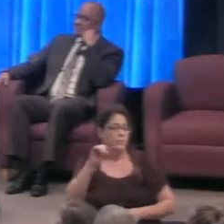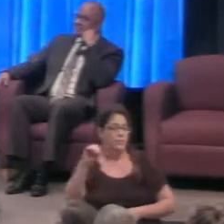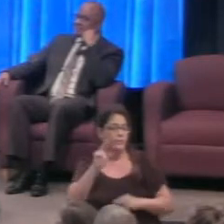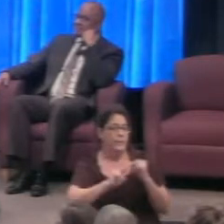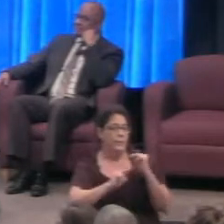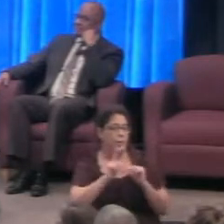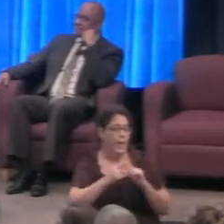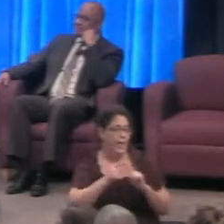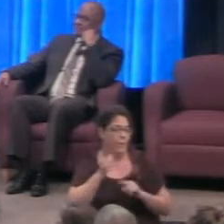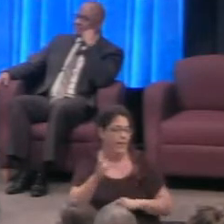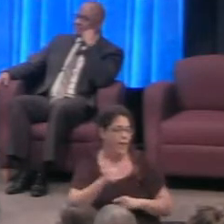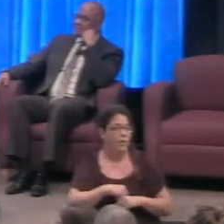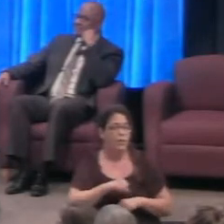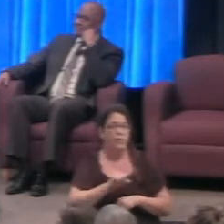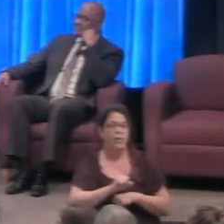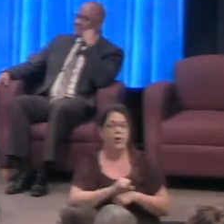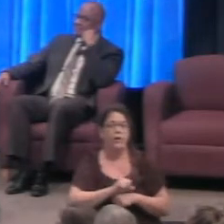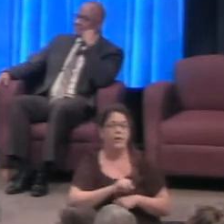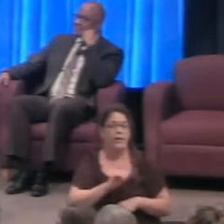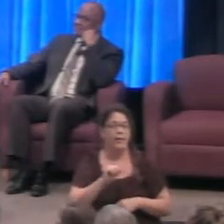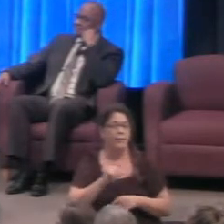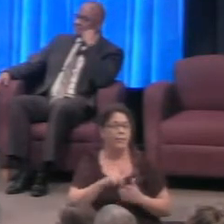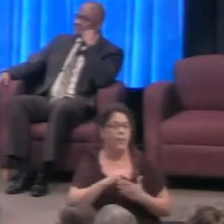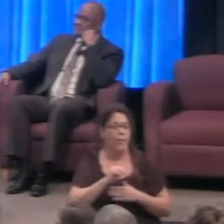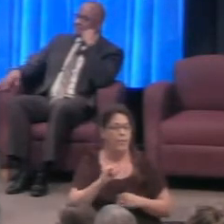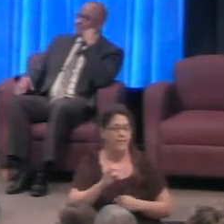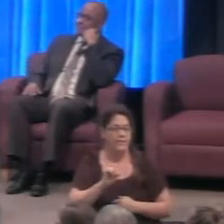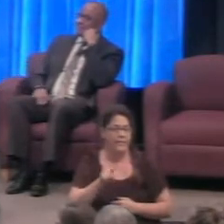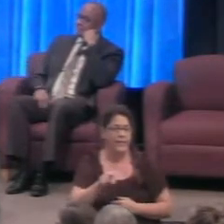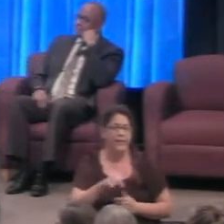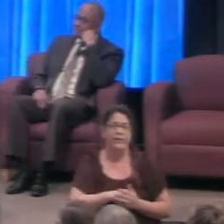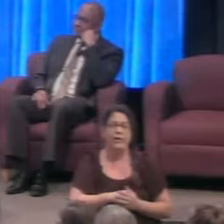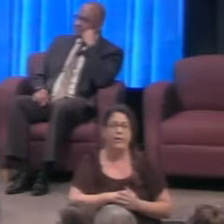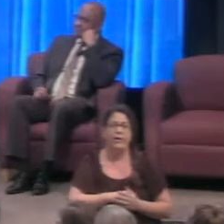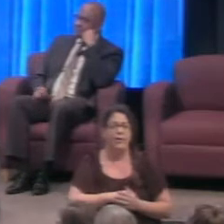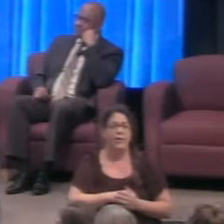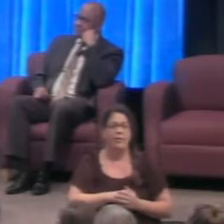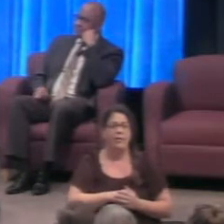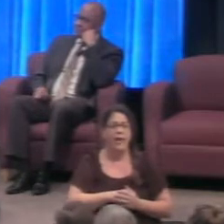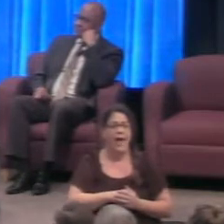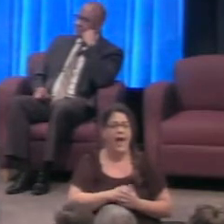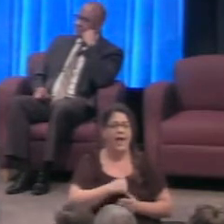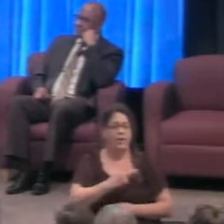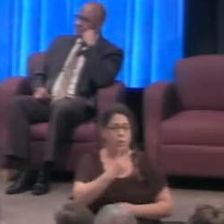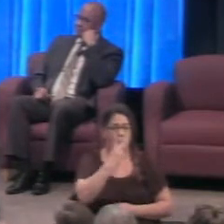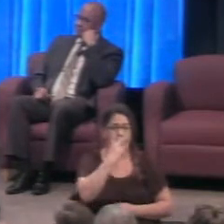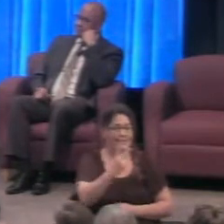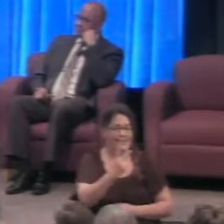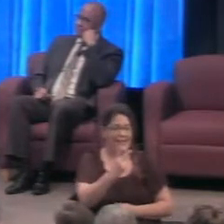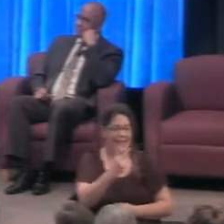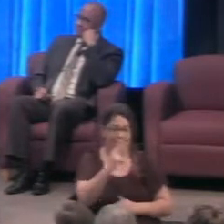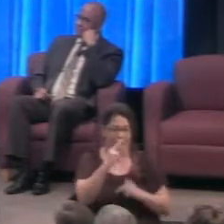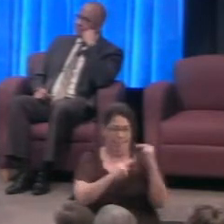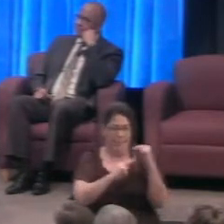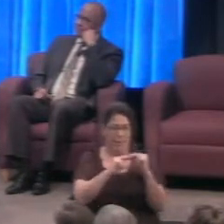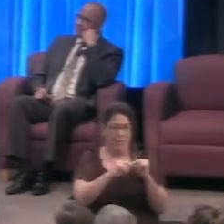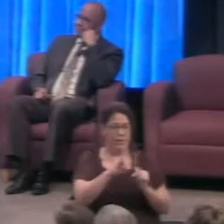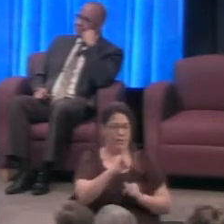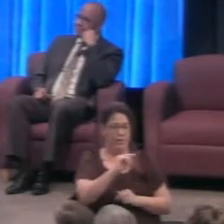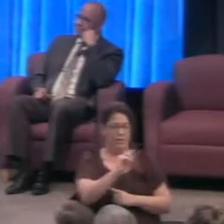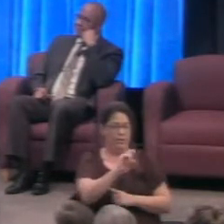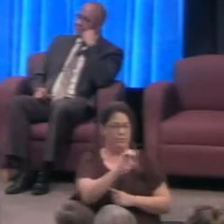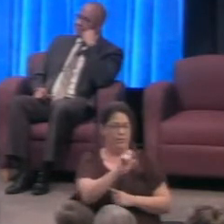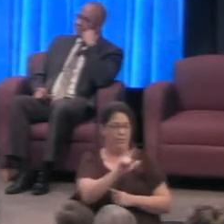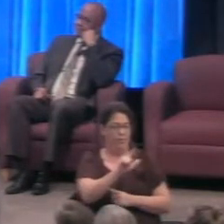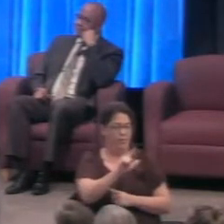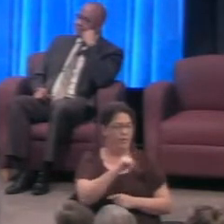and was working in a program office. And I don't see industrial facilities. What I see